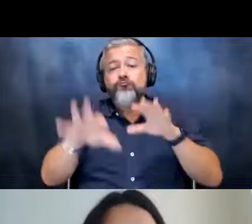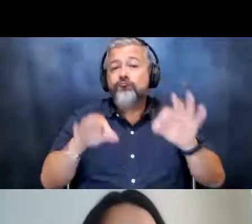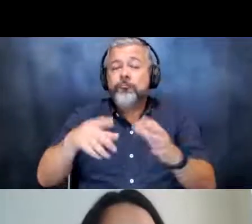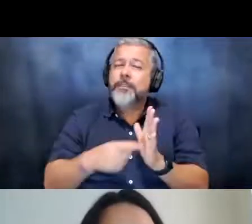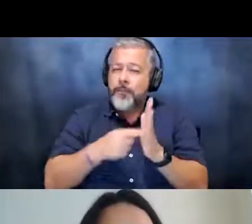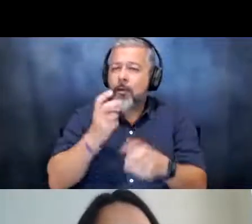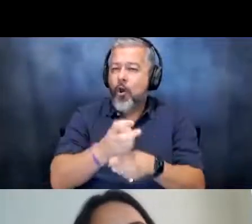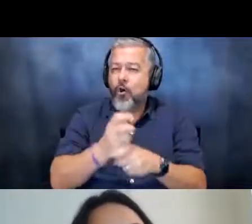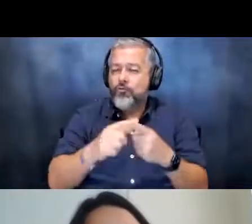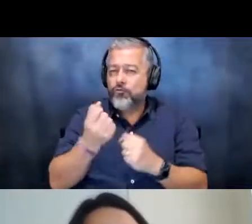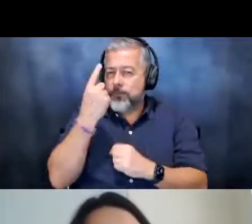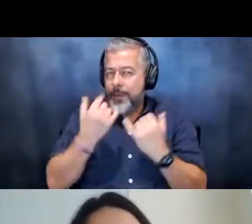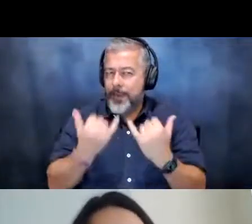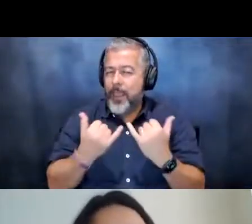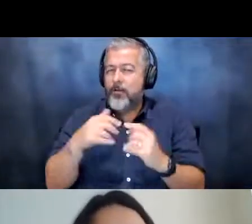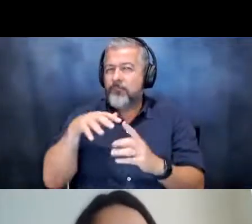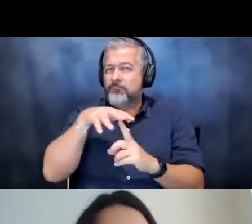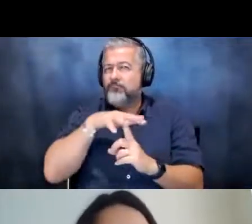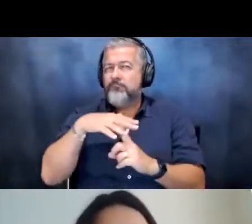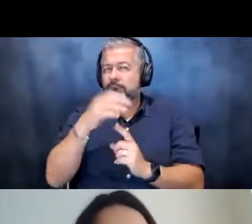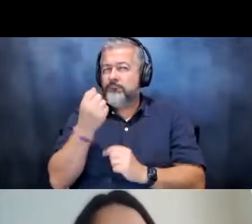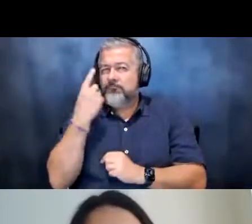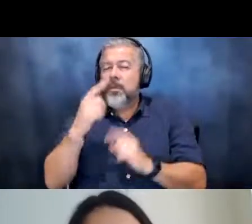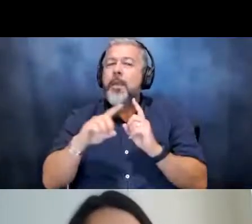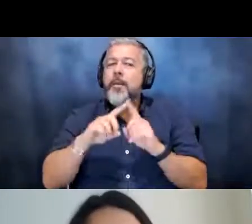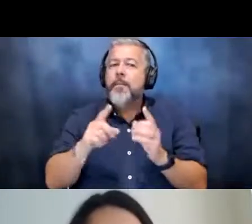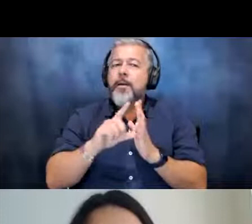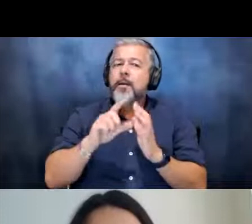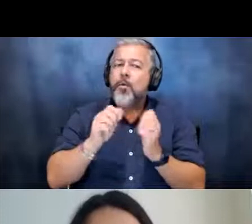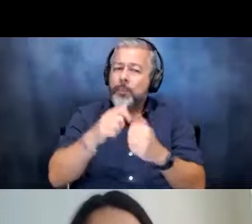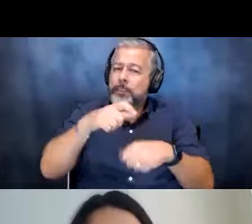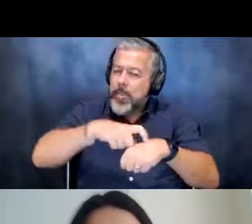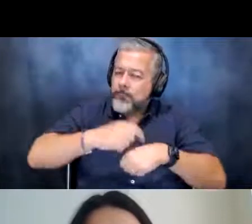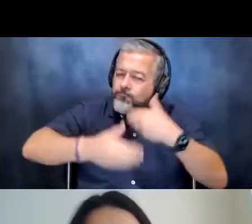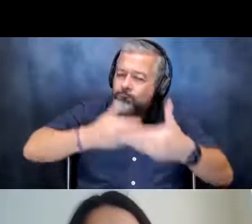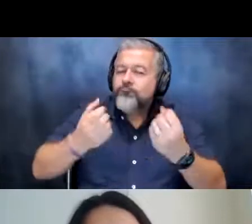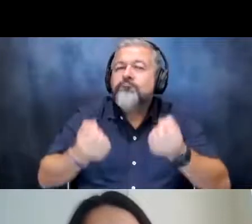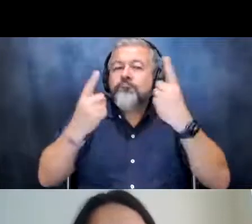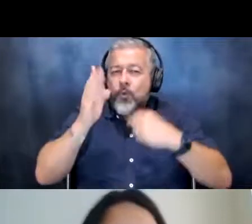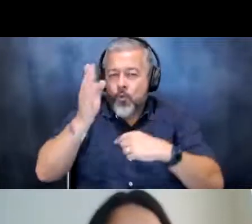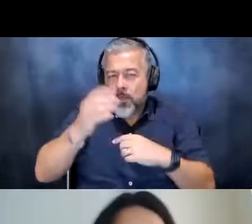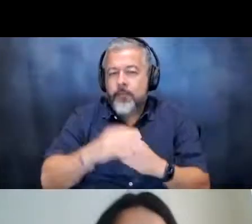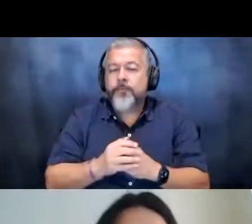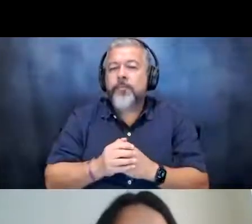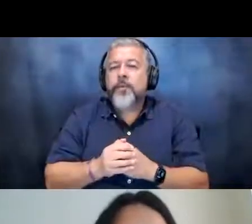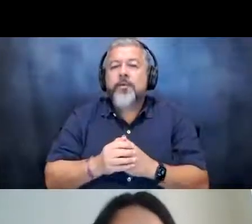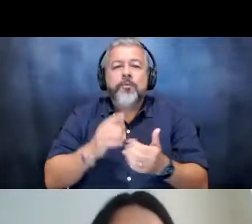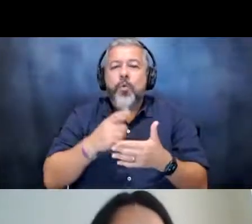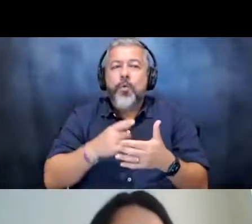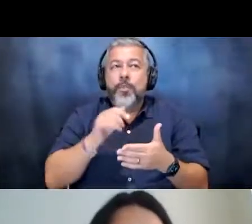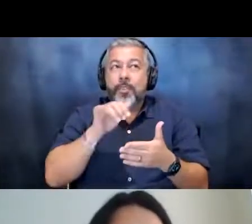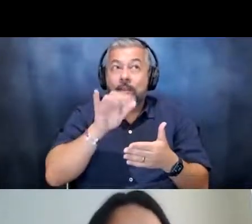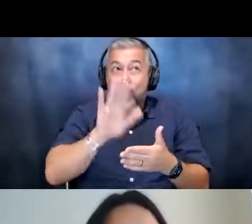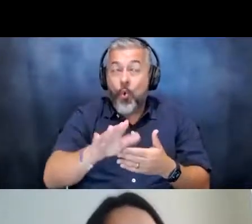it now, but whichever reaction you have for today will help us understand and to gauge what is our next step? How do we